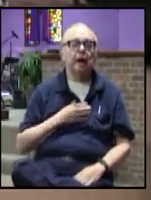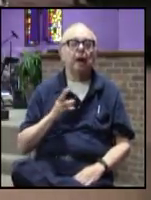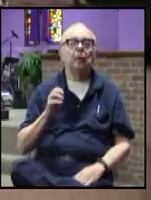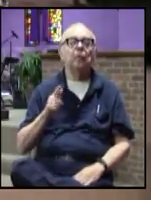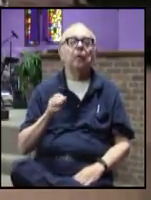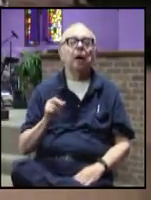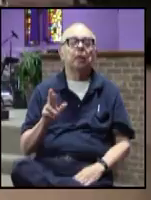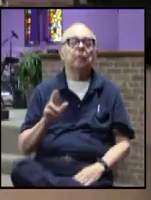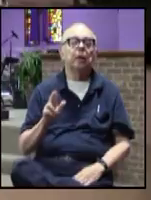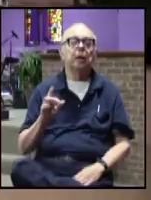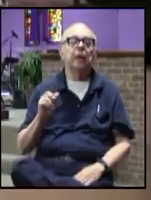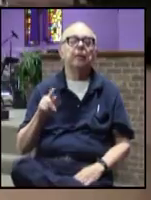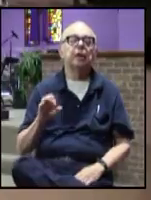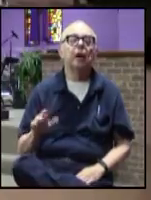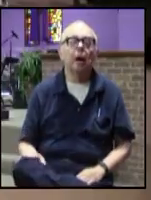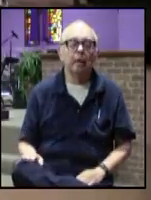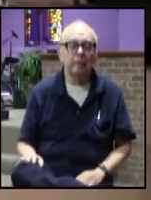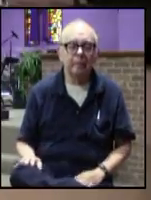car.